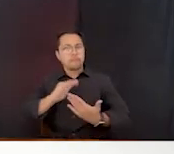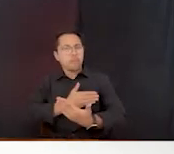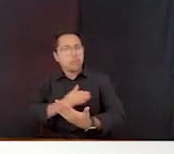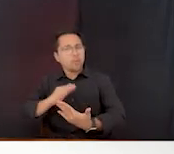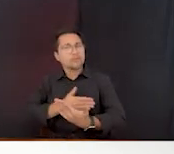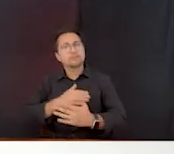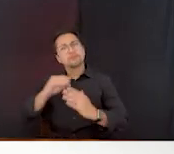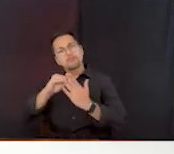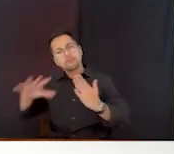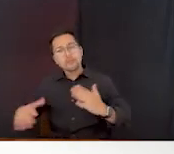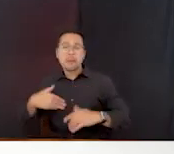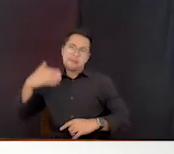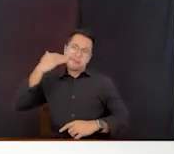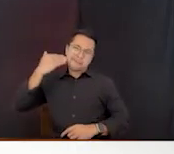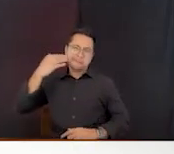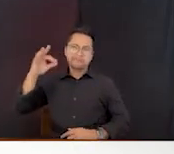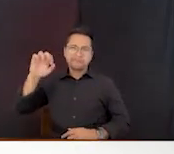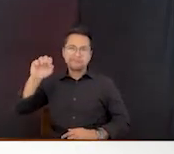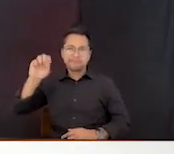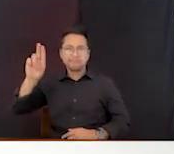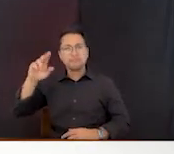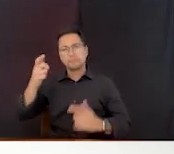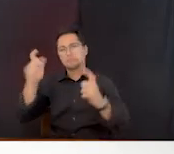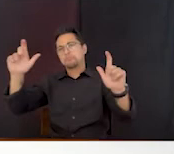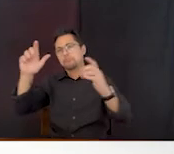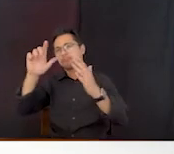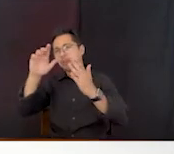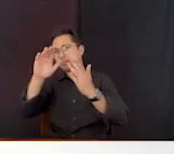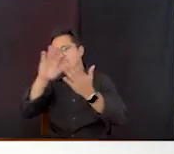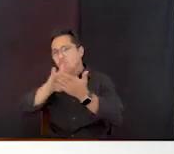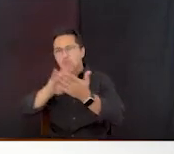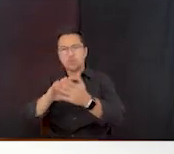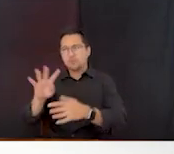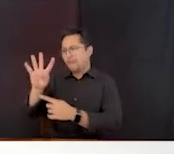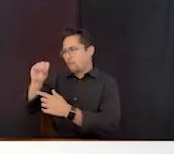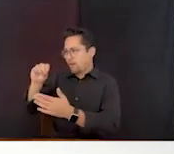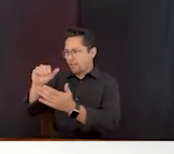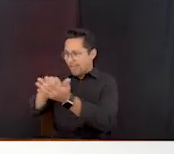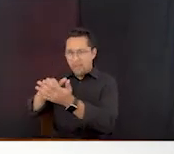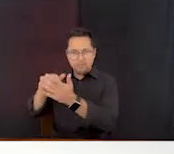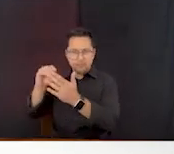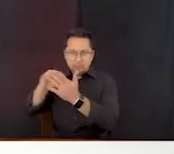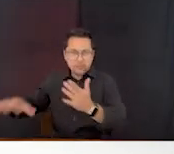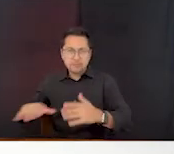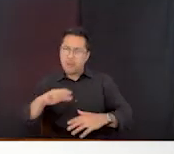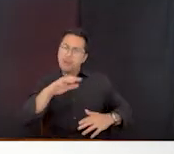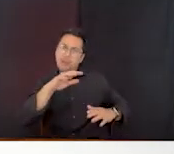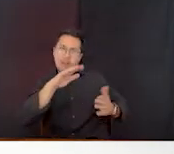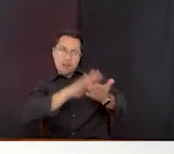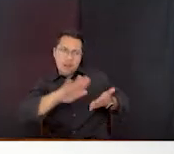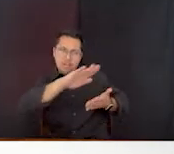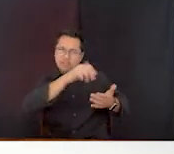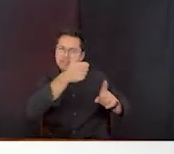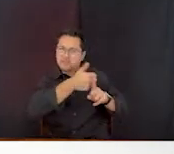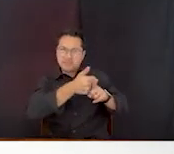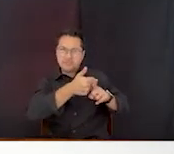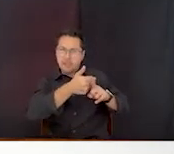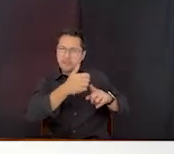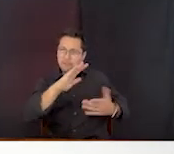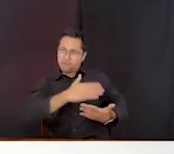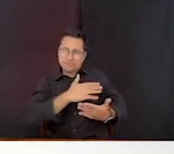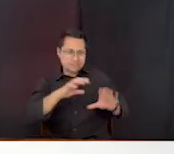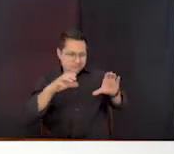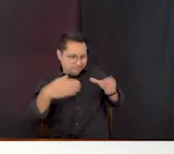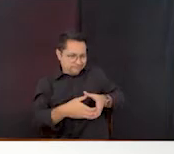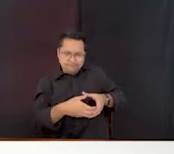Over the past year, a lot of what I've done with community is, thankfully I already had a pretty strong community to draw on, just being